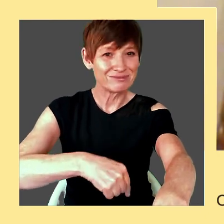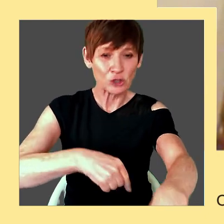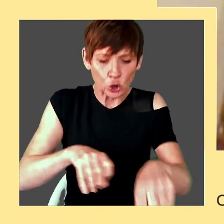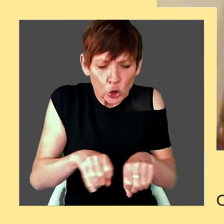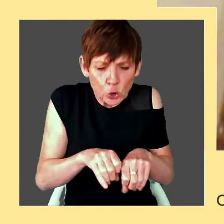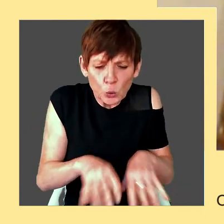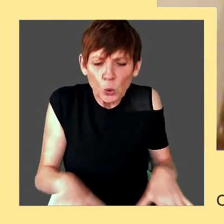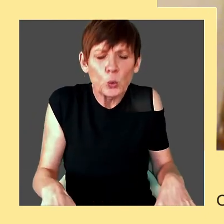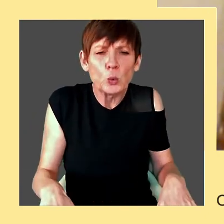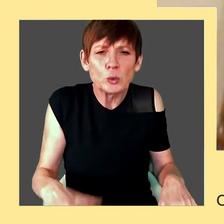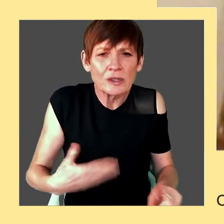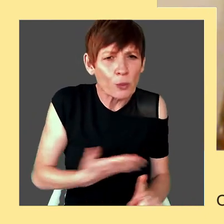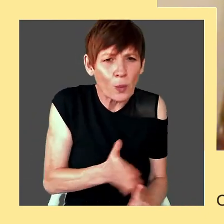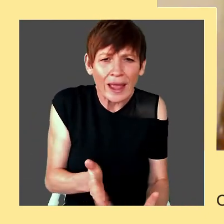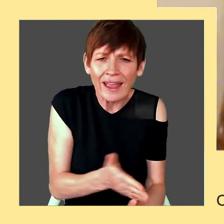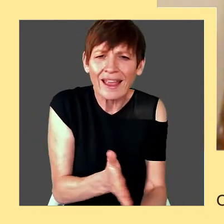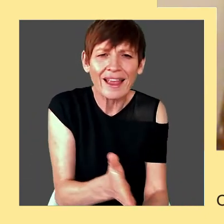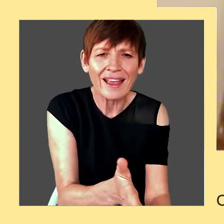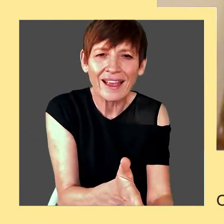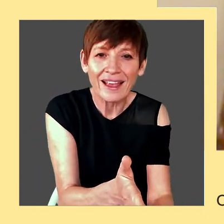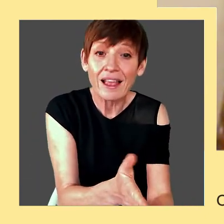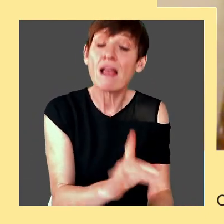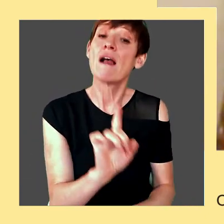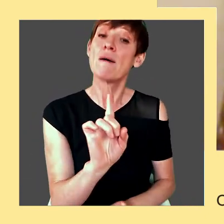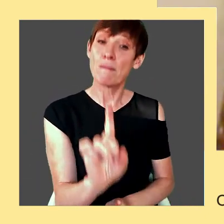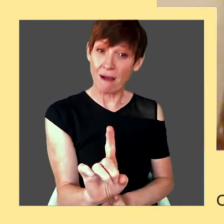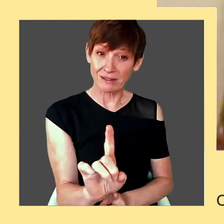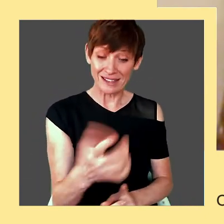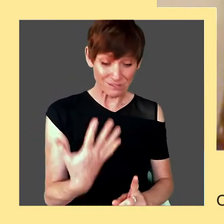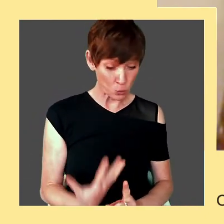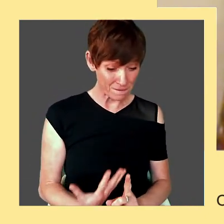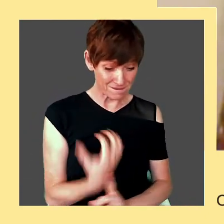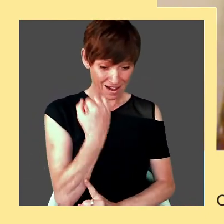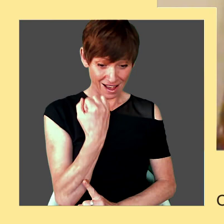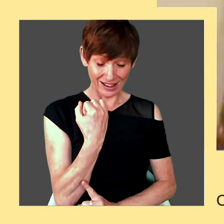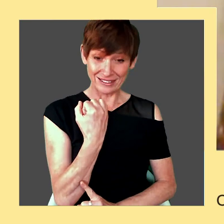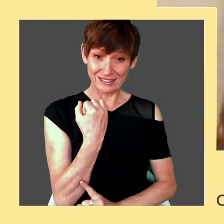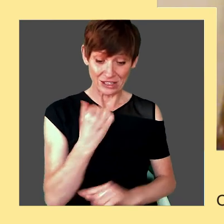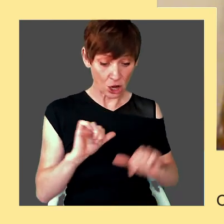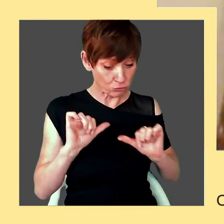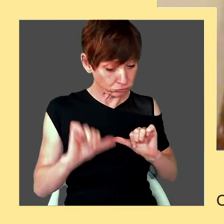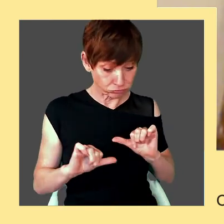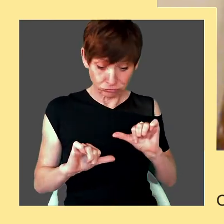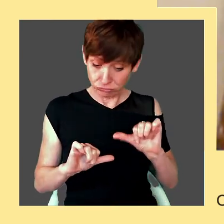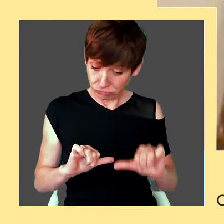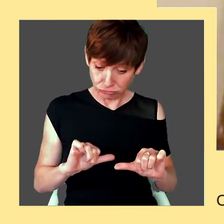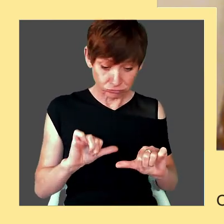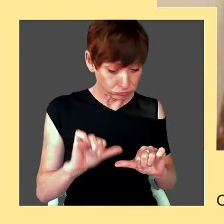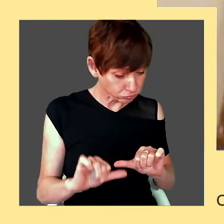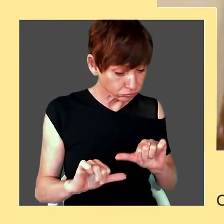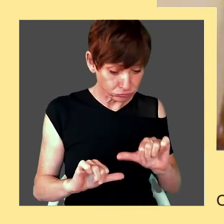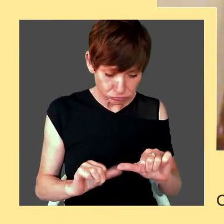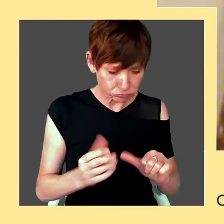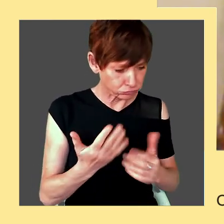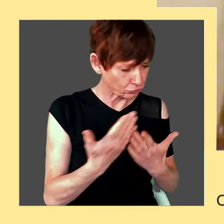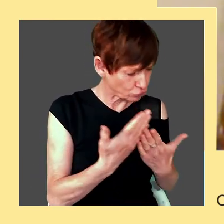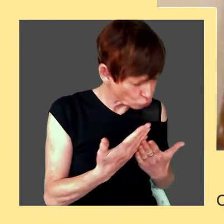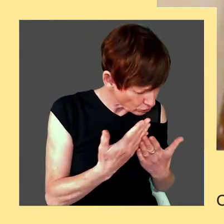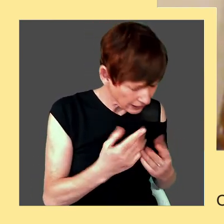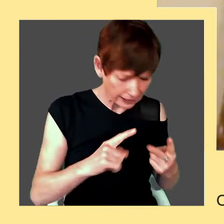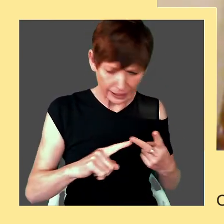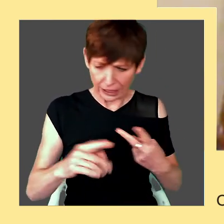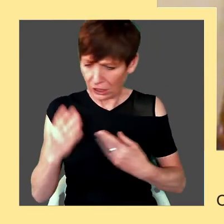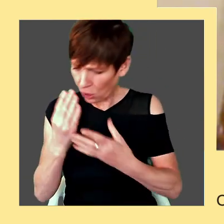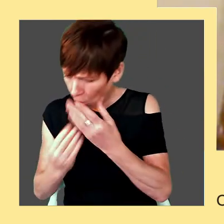lose the way. Mm-hmm. But if you just find a way to just making the work, study, thinking,